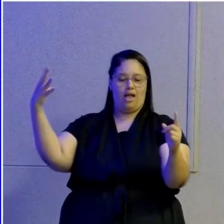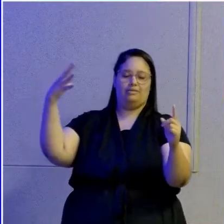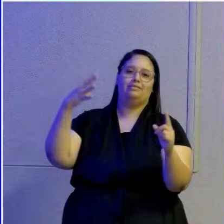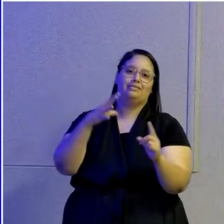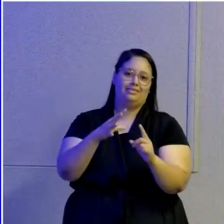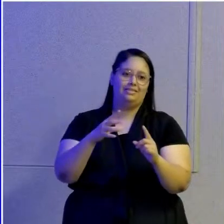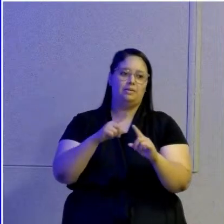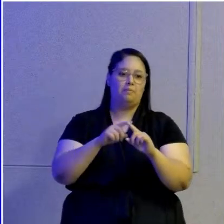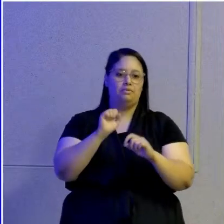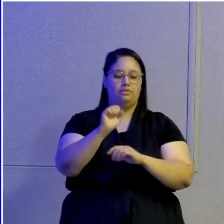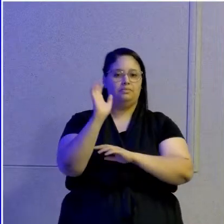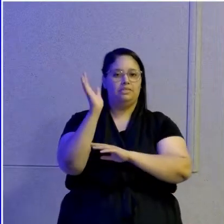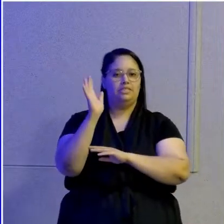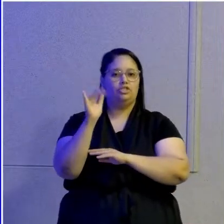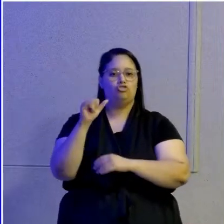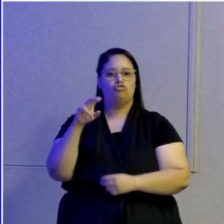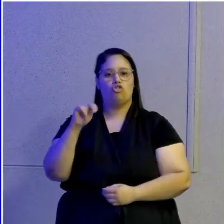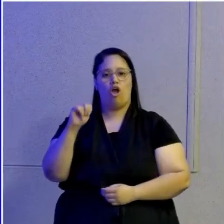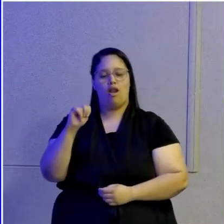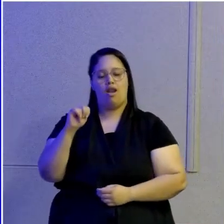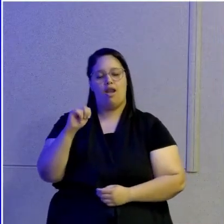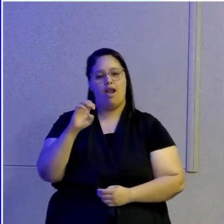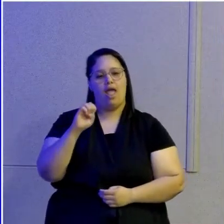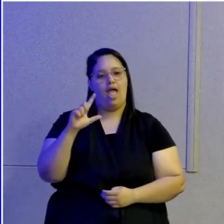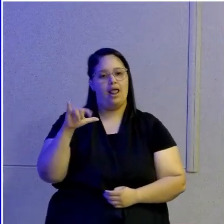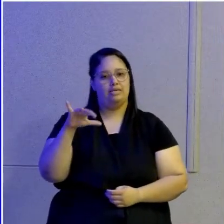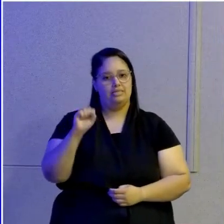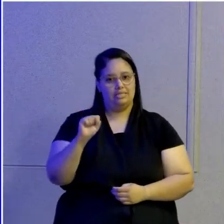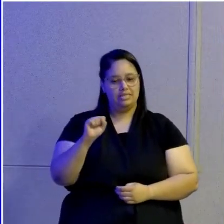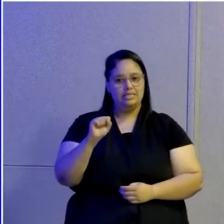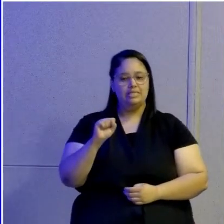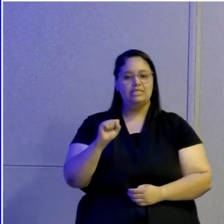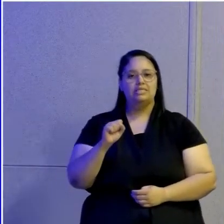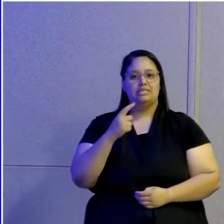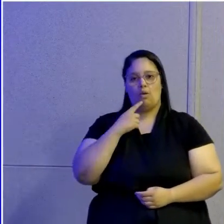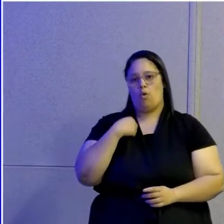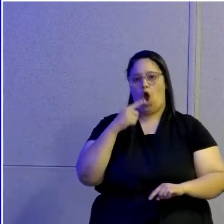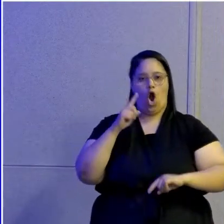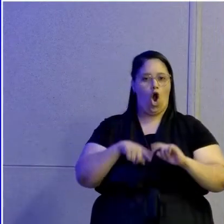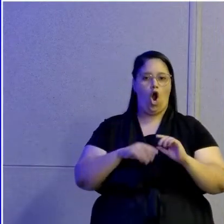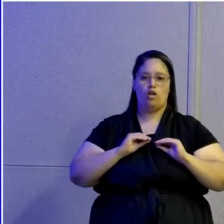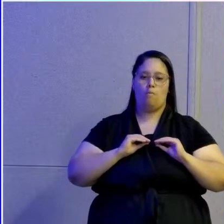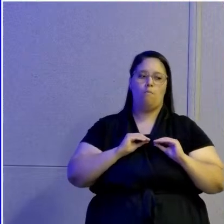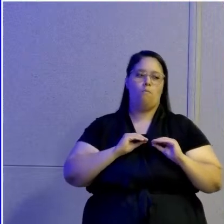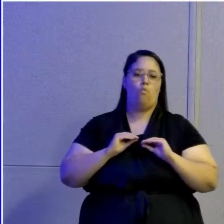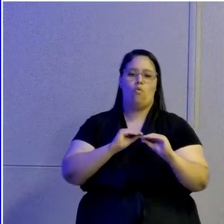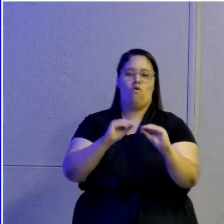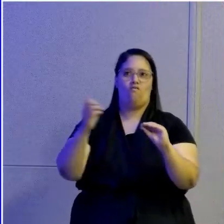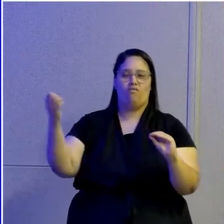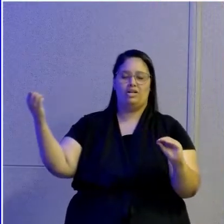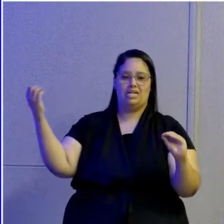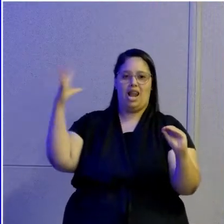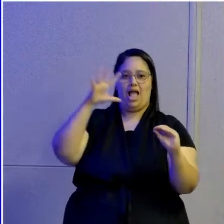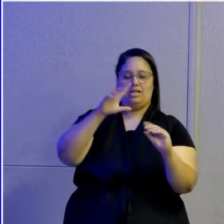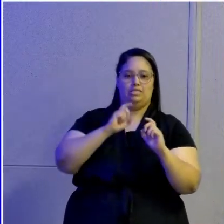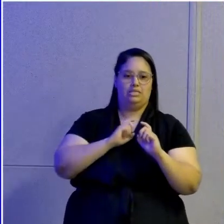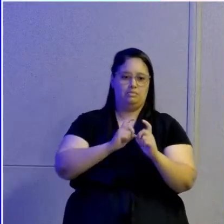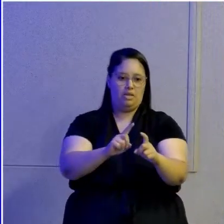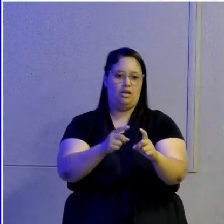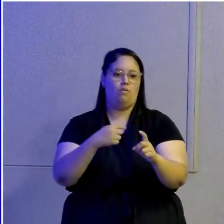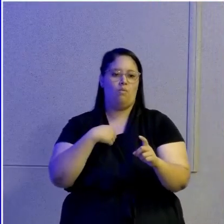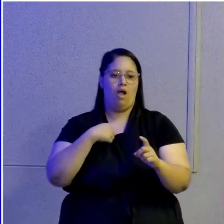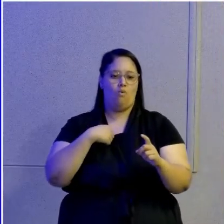And in the presentation of John Ellis, he said we cannot move with the speed of light because we have mass.